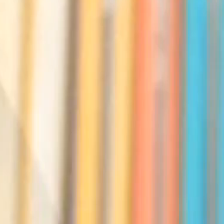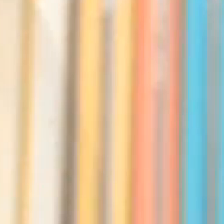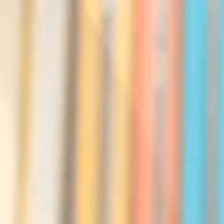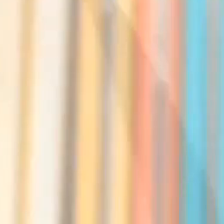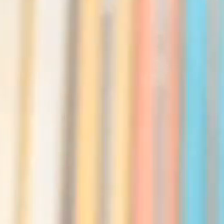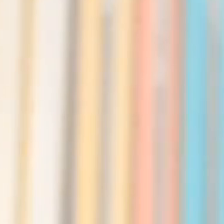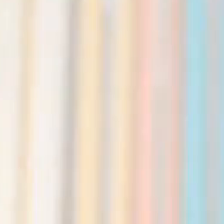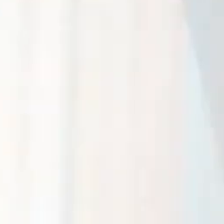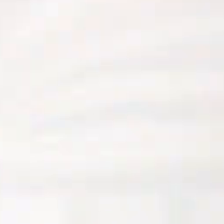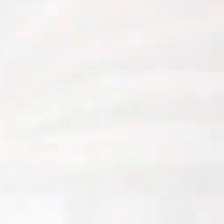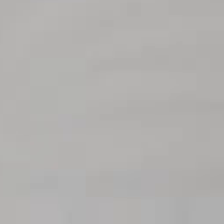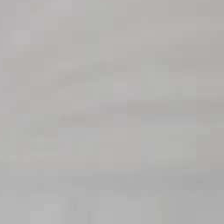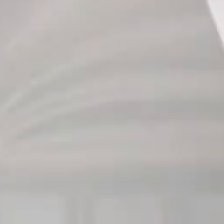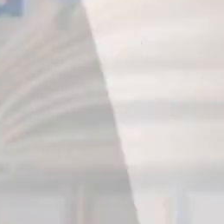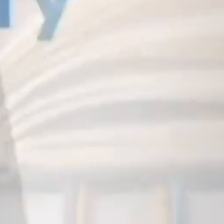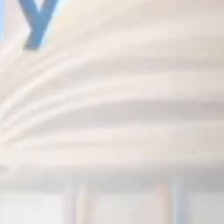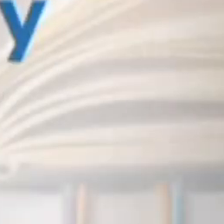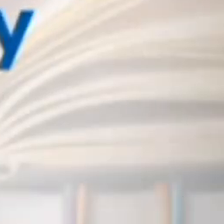use